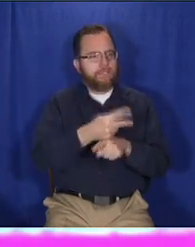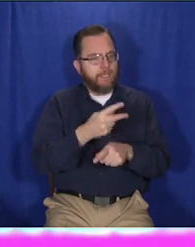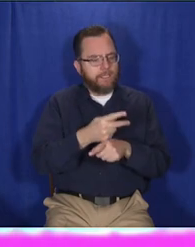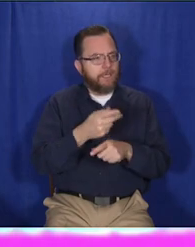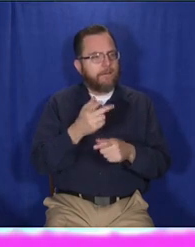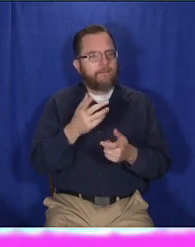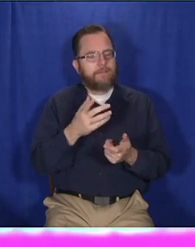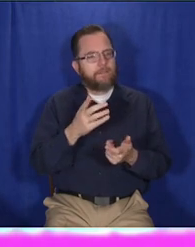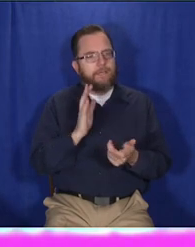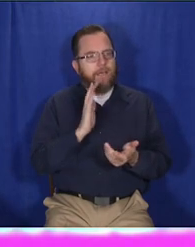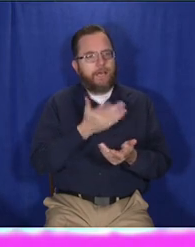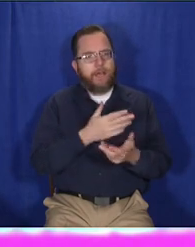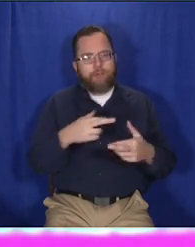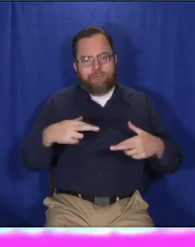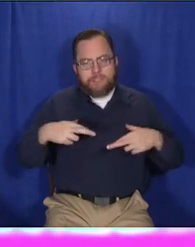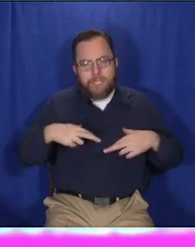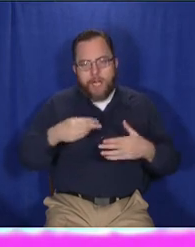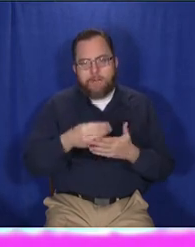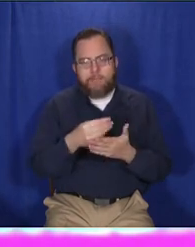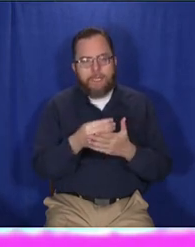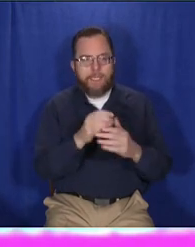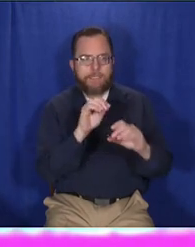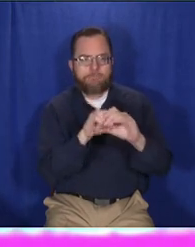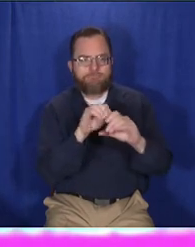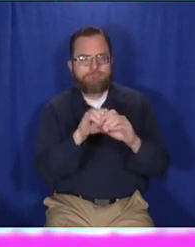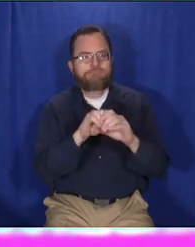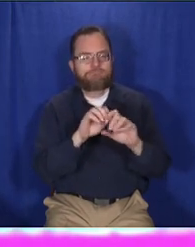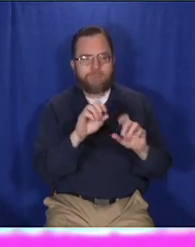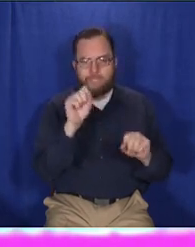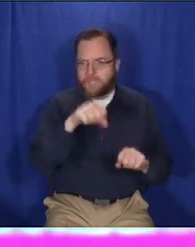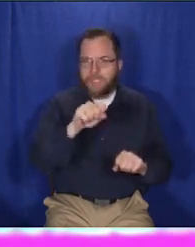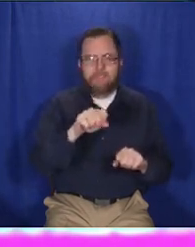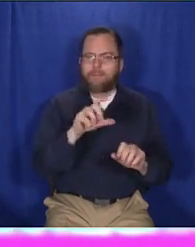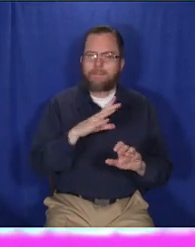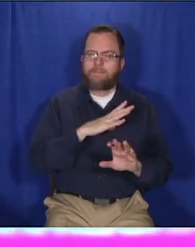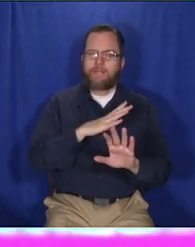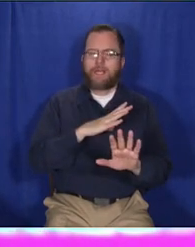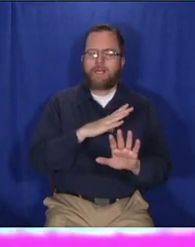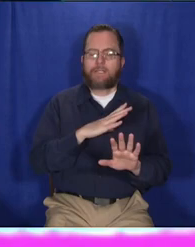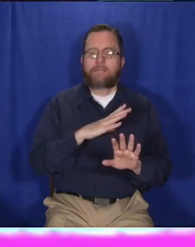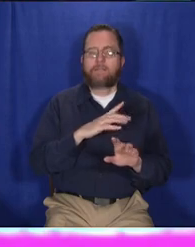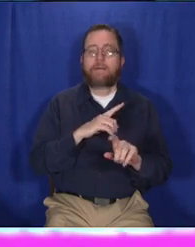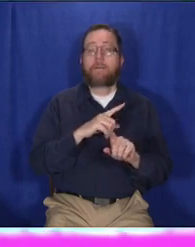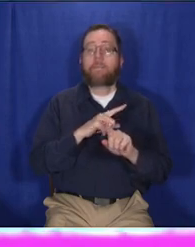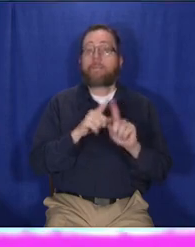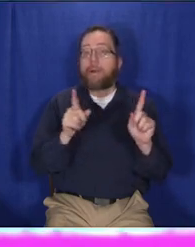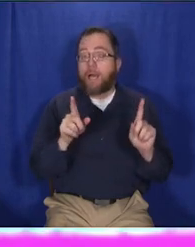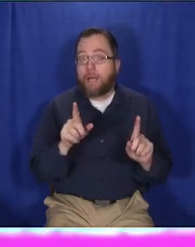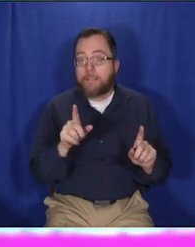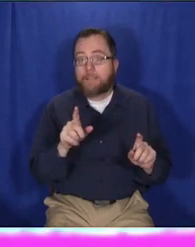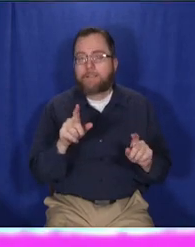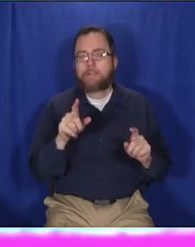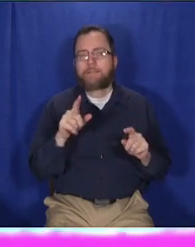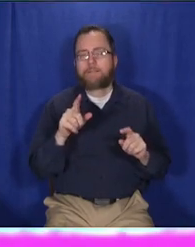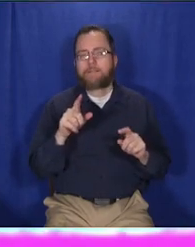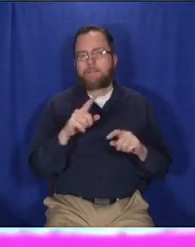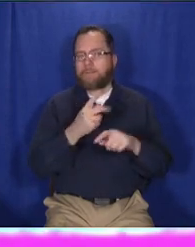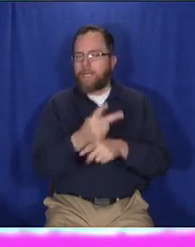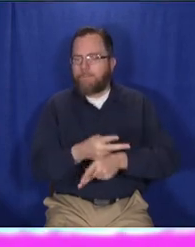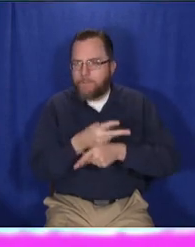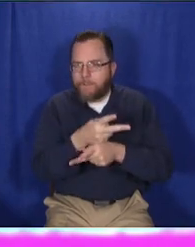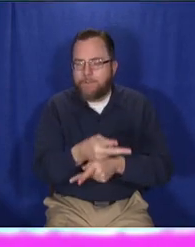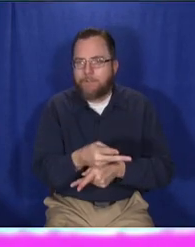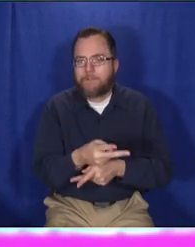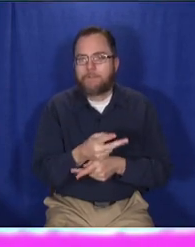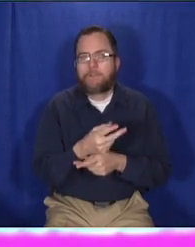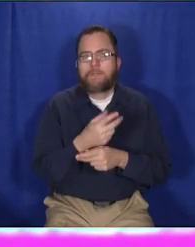to leave a legacy for our children. The problem is when we drift towards self-indulgence or self-preservation to the